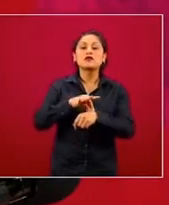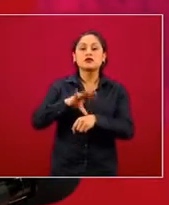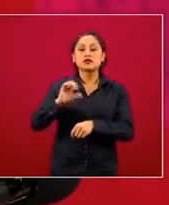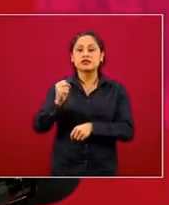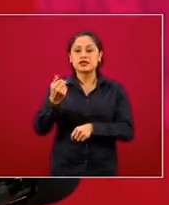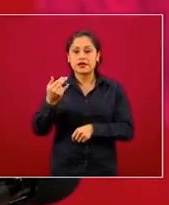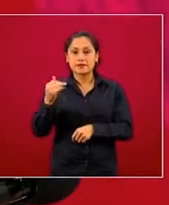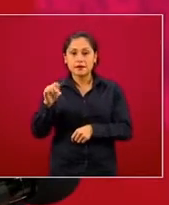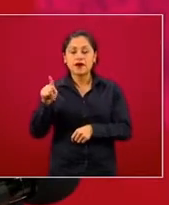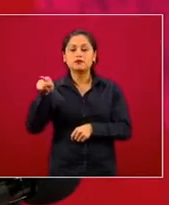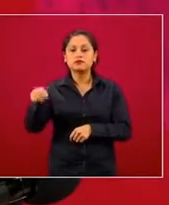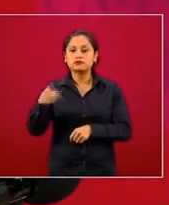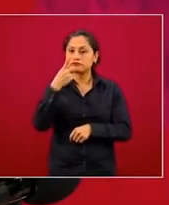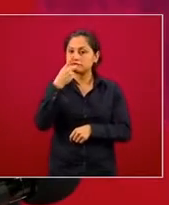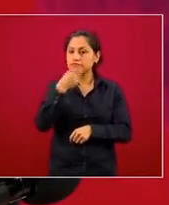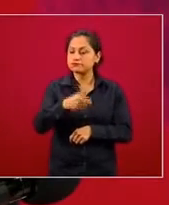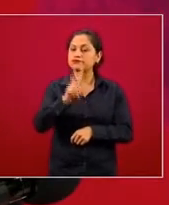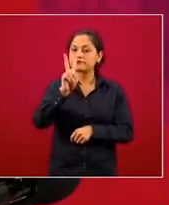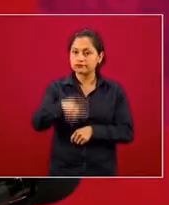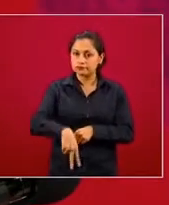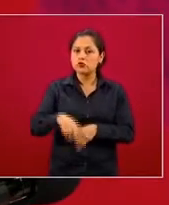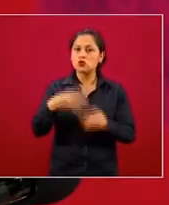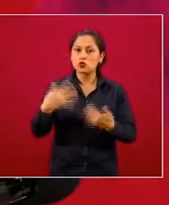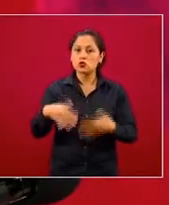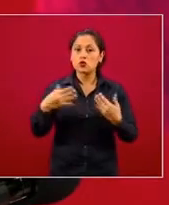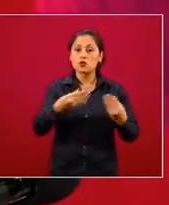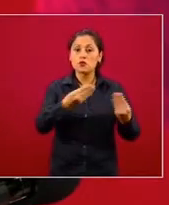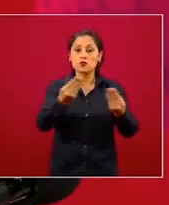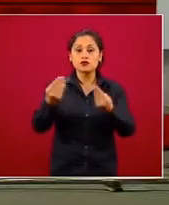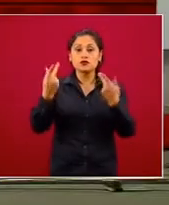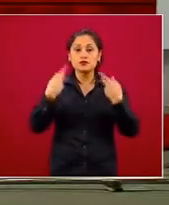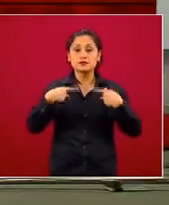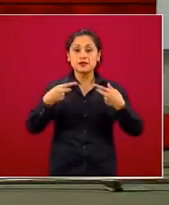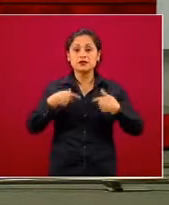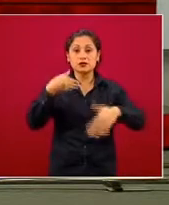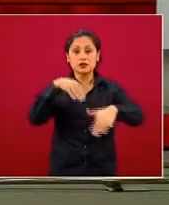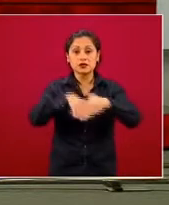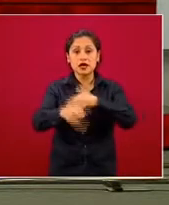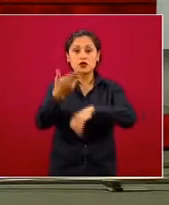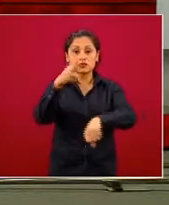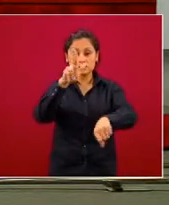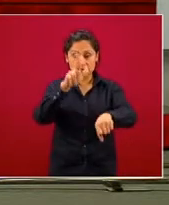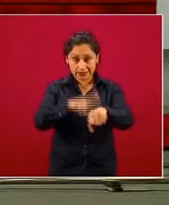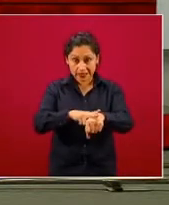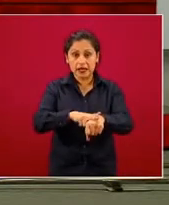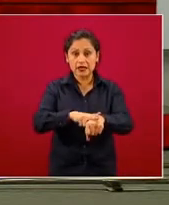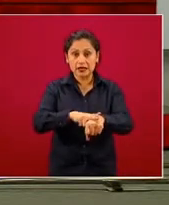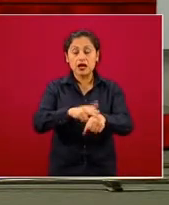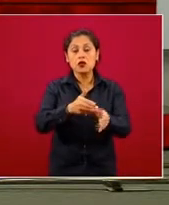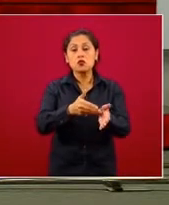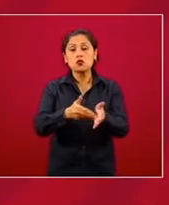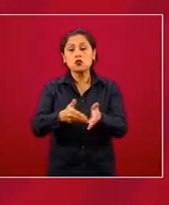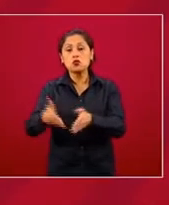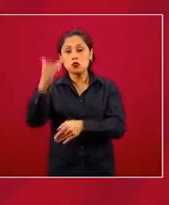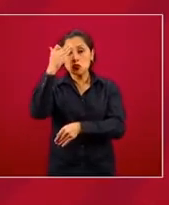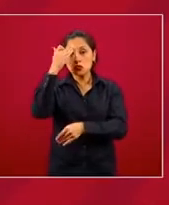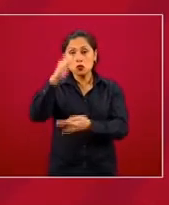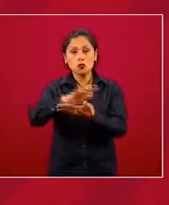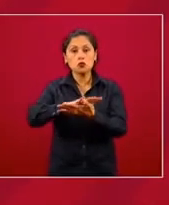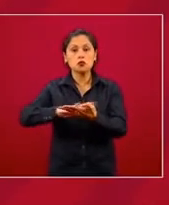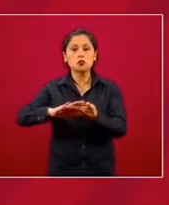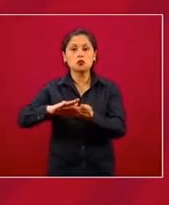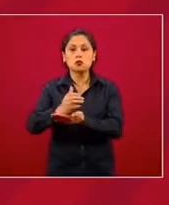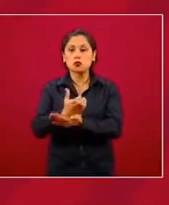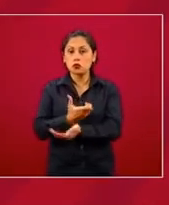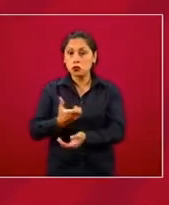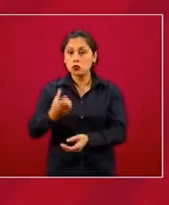los who have pacientes, been las personas hospitalized que son are pacientes being recovered. I hospitalizadas find this se extremely recuperan. valuable Y esto me because parece not muy only the valioso porque mild no cases,